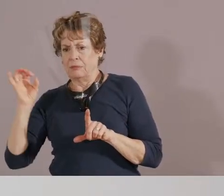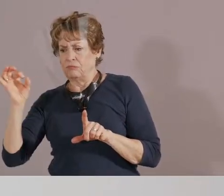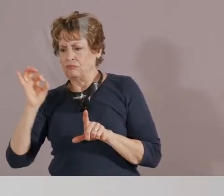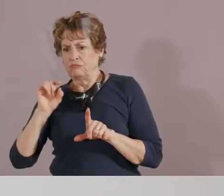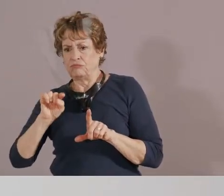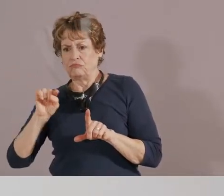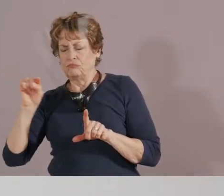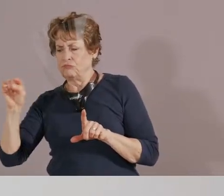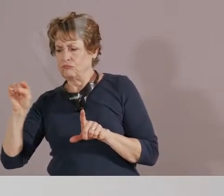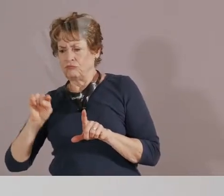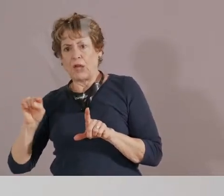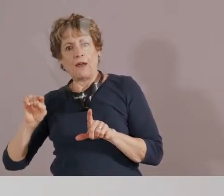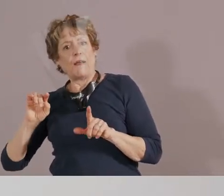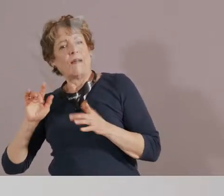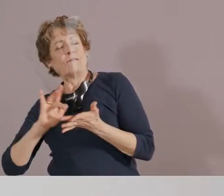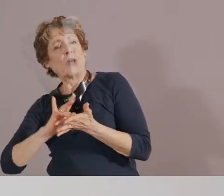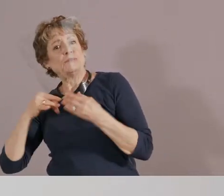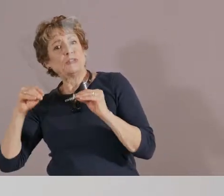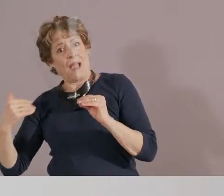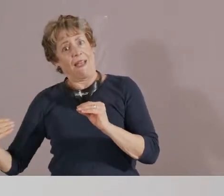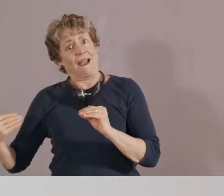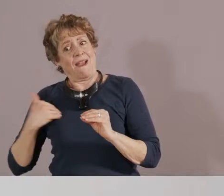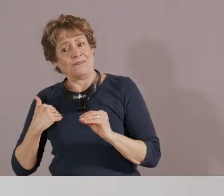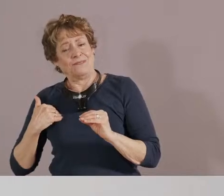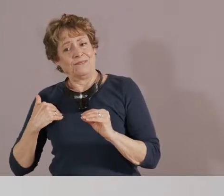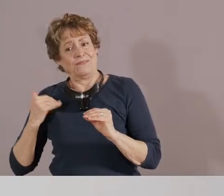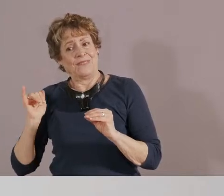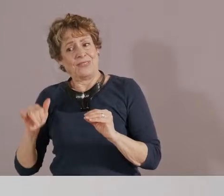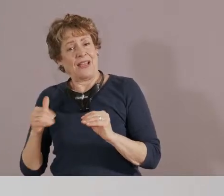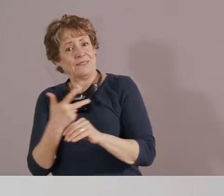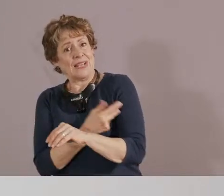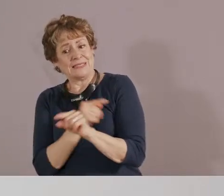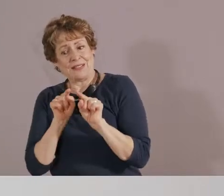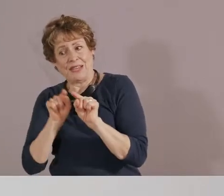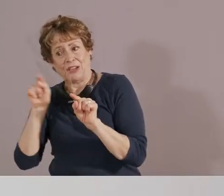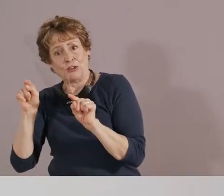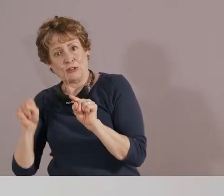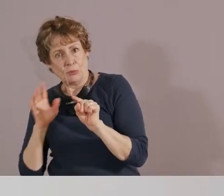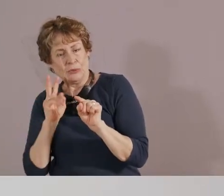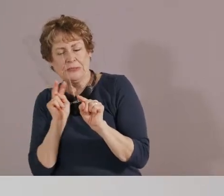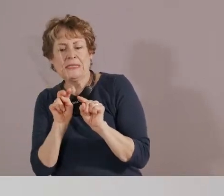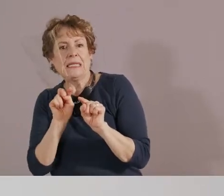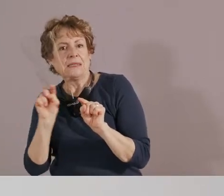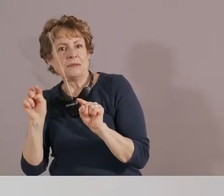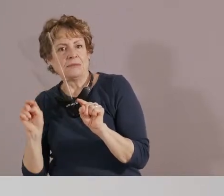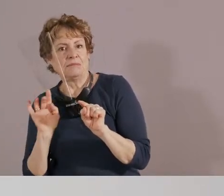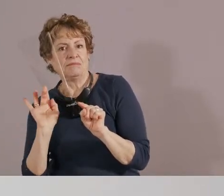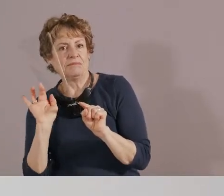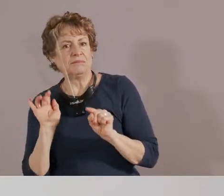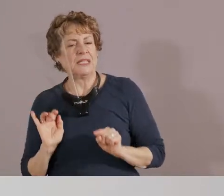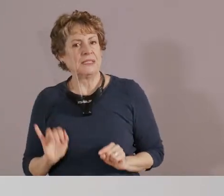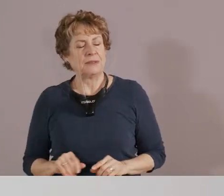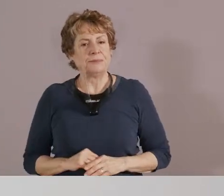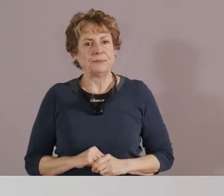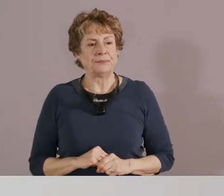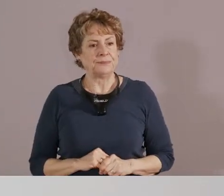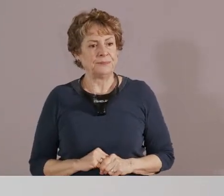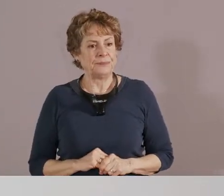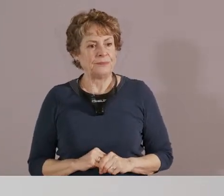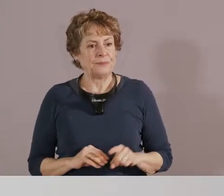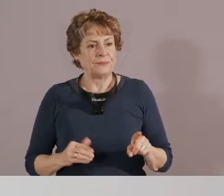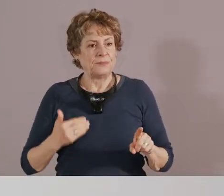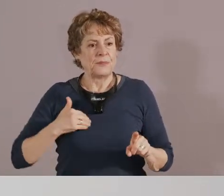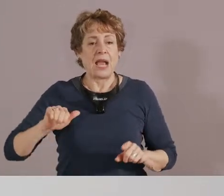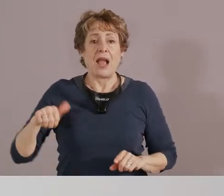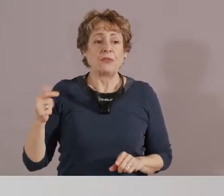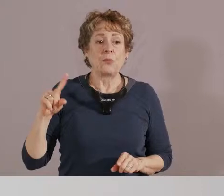needed it would be nice to have other set of eyes. Well, when I call local law enforcement, they direct me to the county,